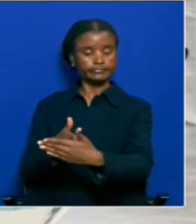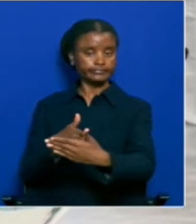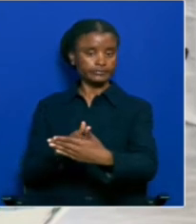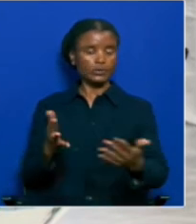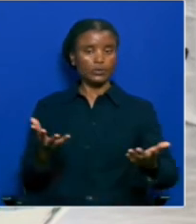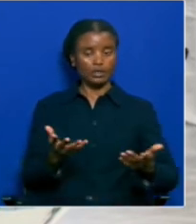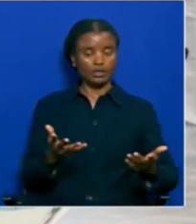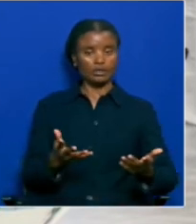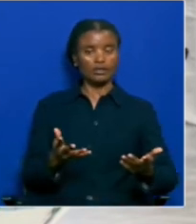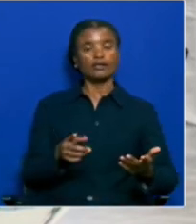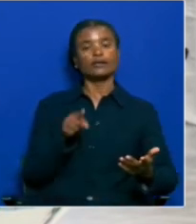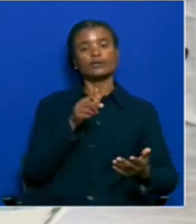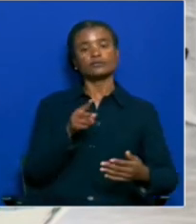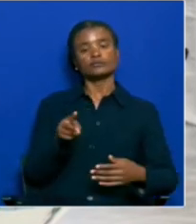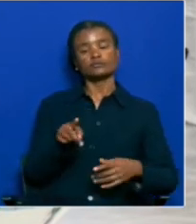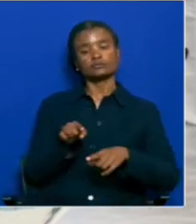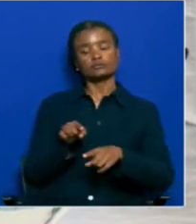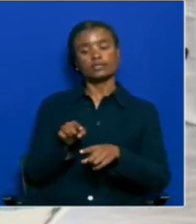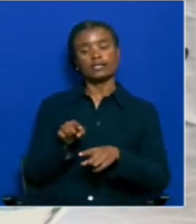by the various